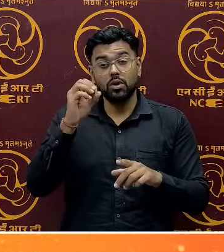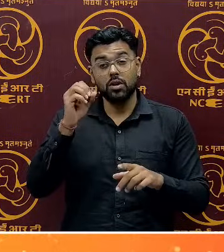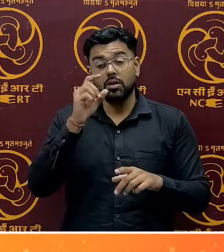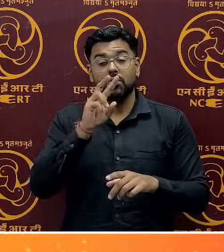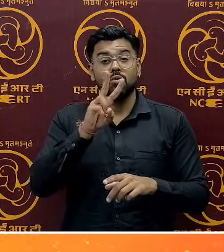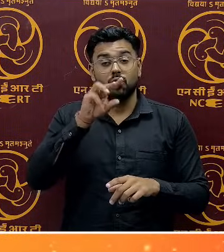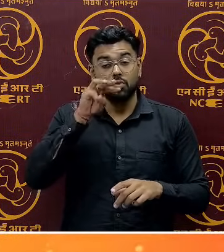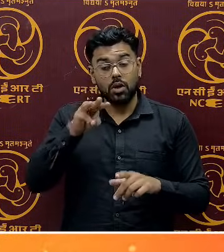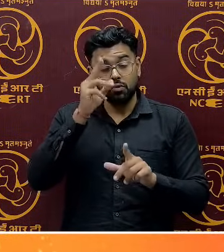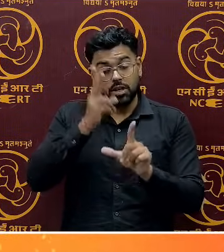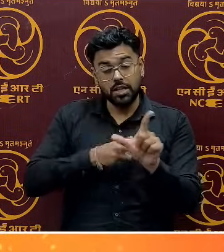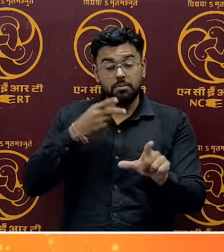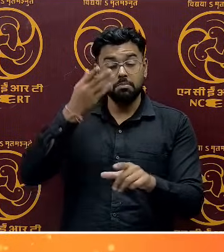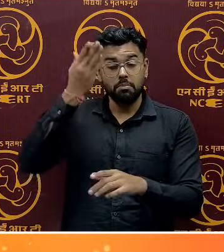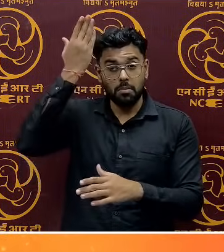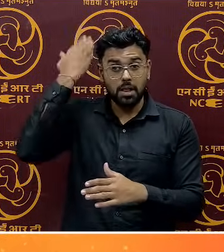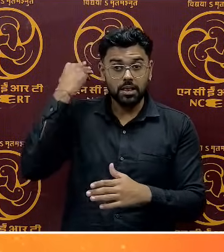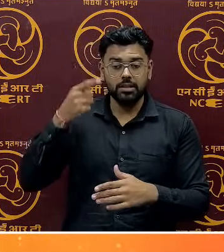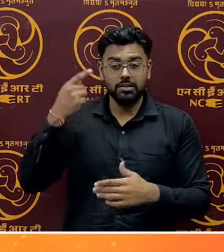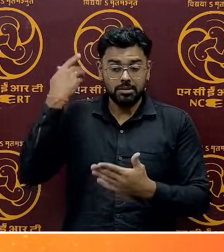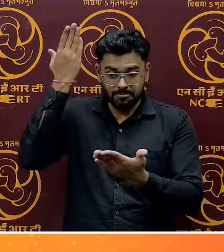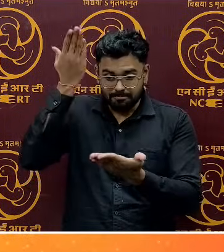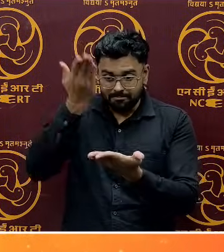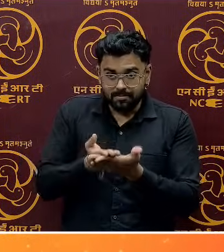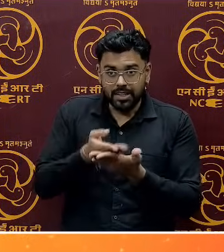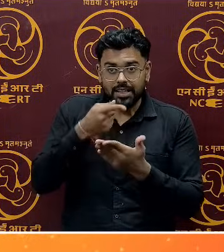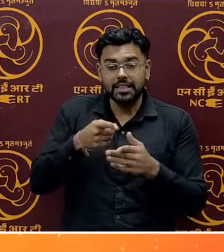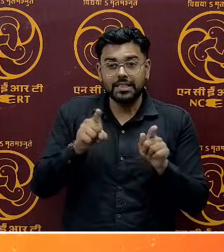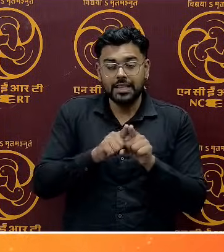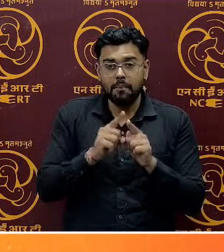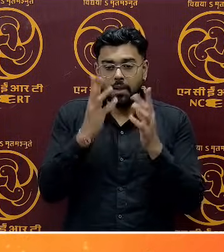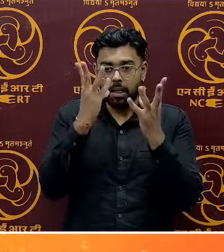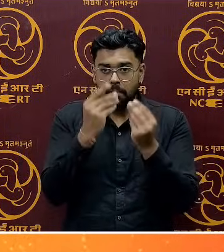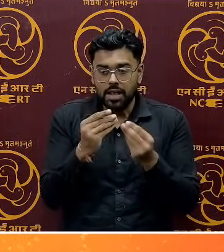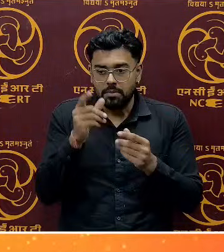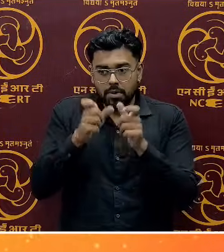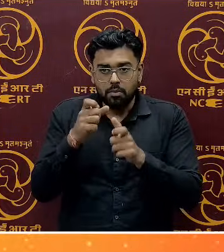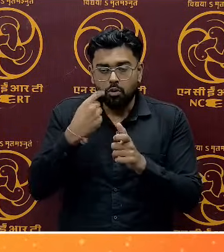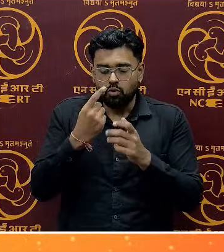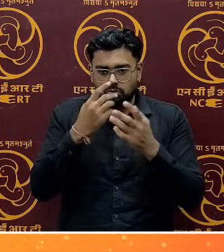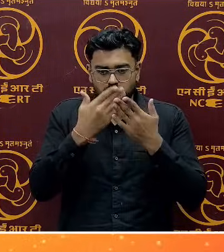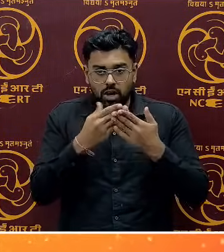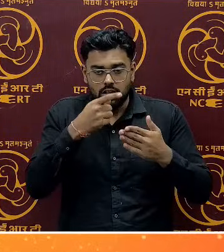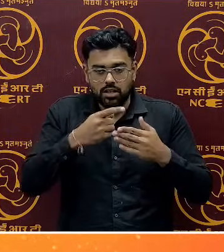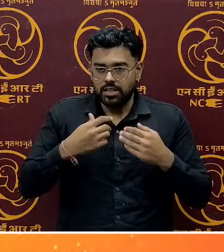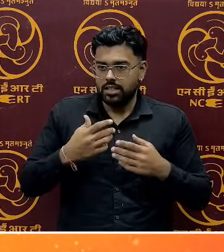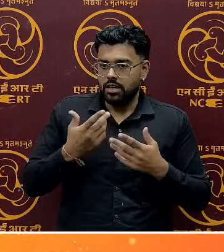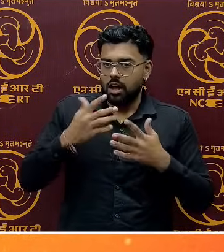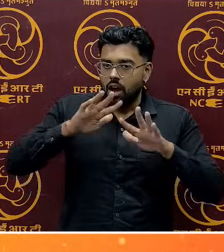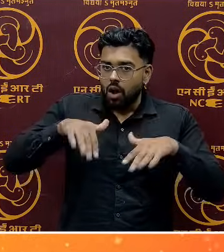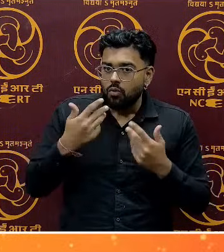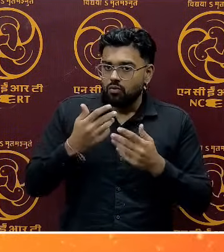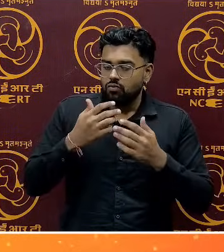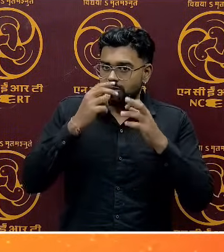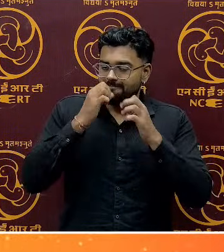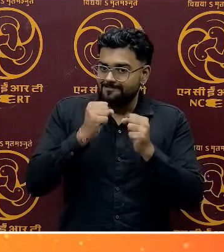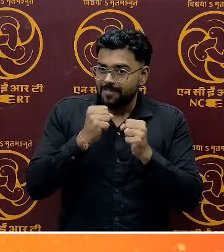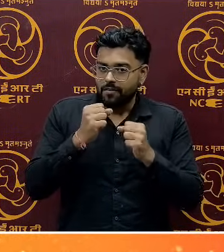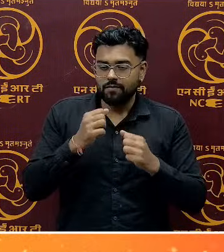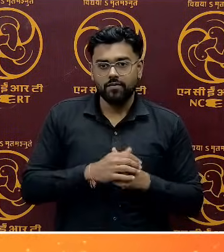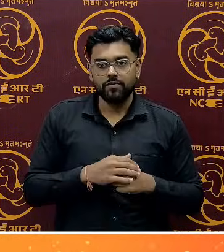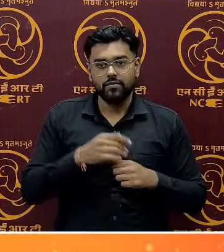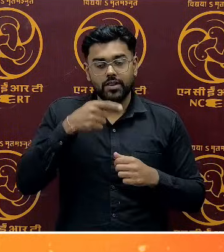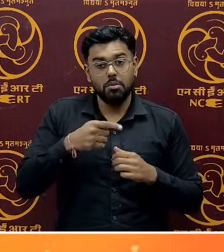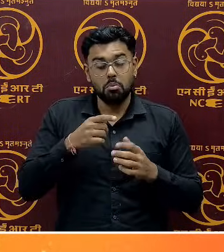to this day, mathematicians are still struggling to uncover their secrets. Oh. Is there a